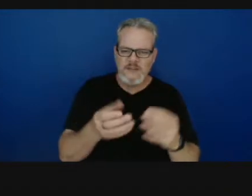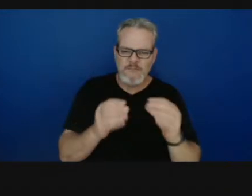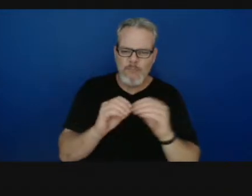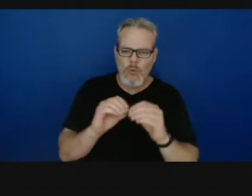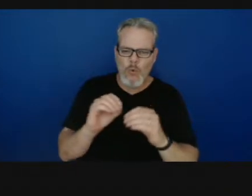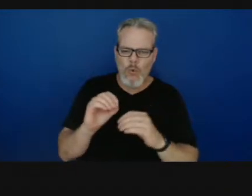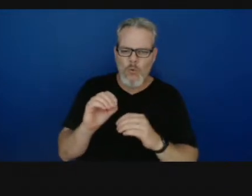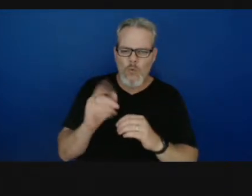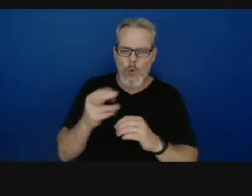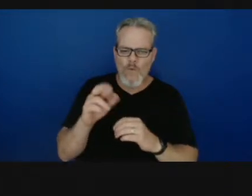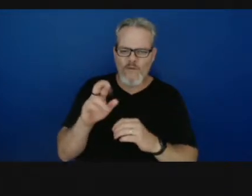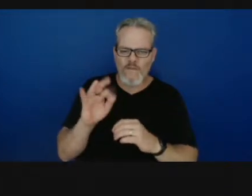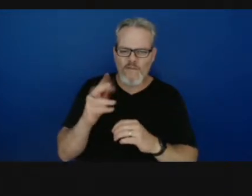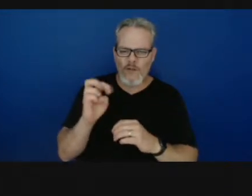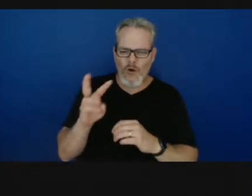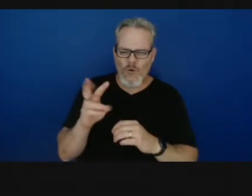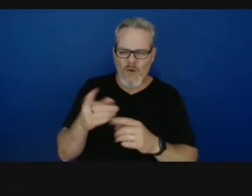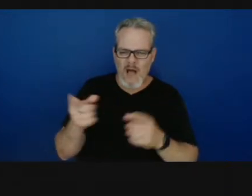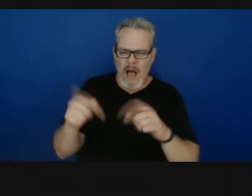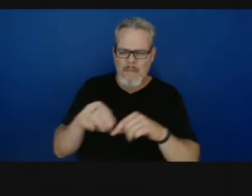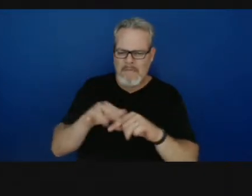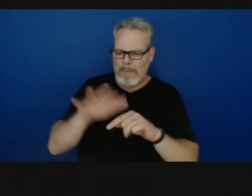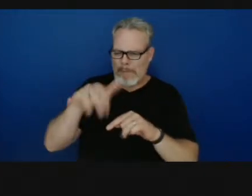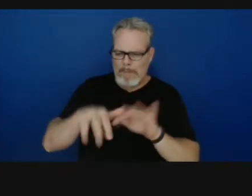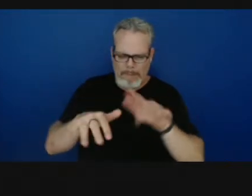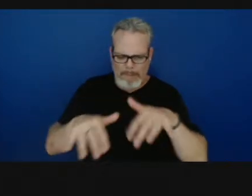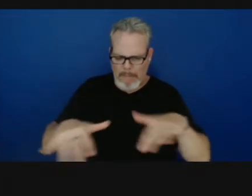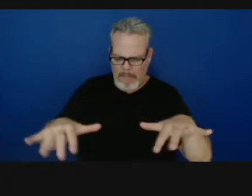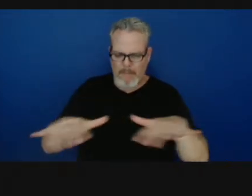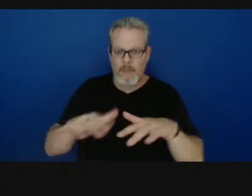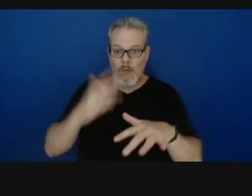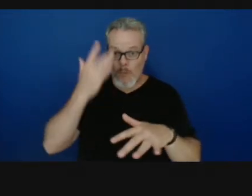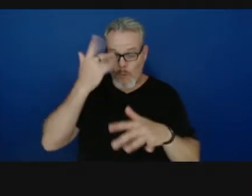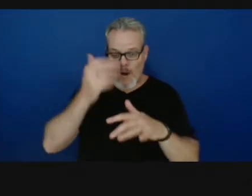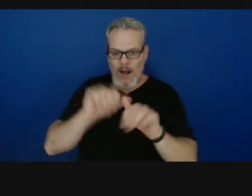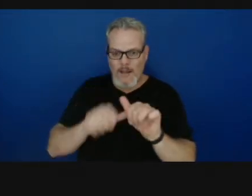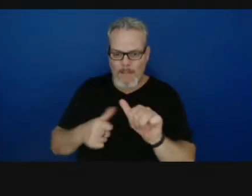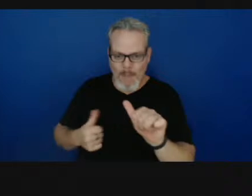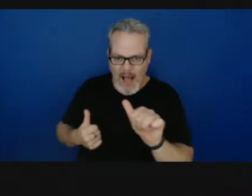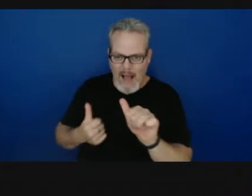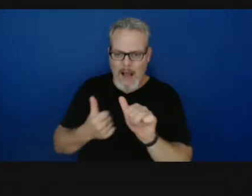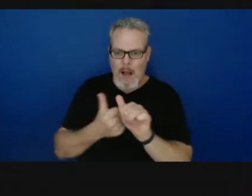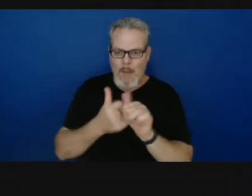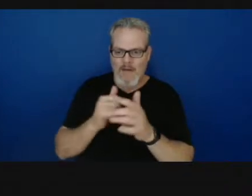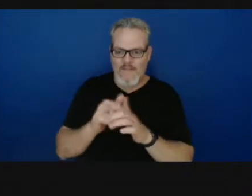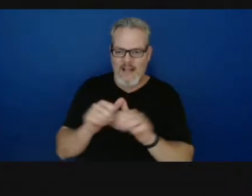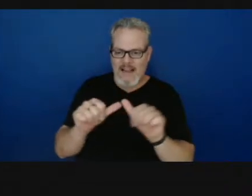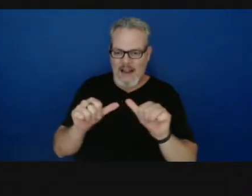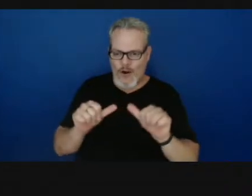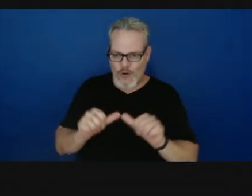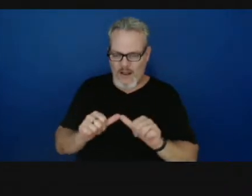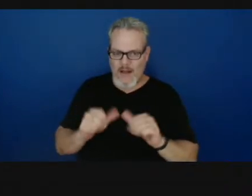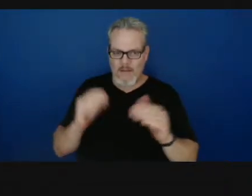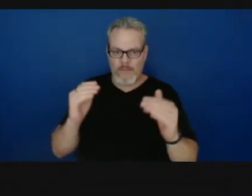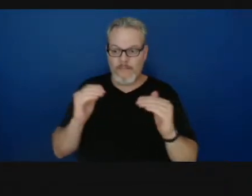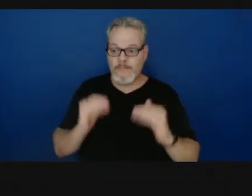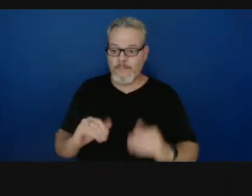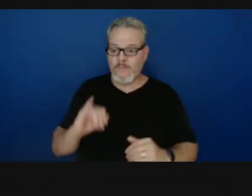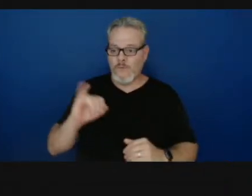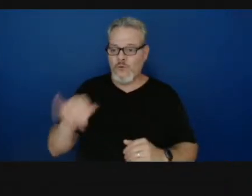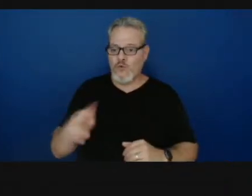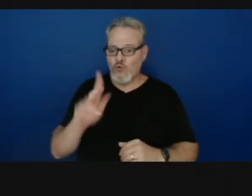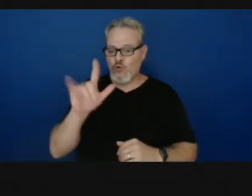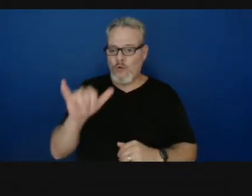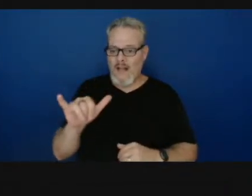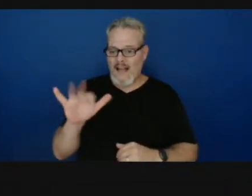as well. And this is all due to that backup in the lower section of the lava channel. We step into July 10th and we're on board with